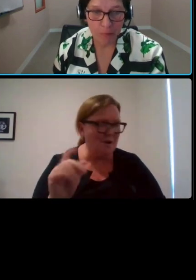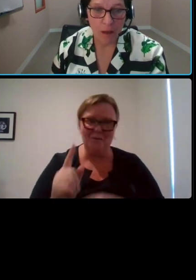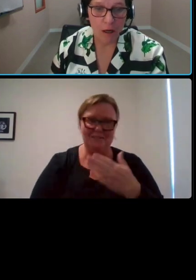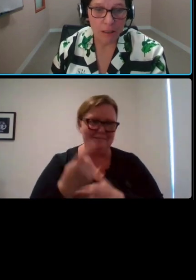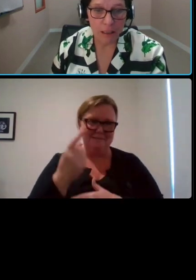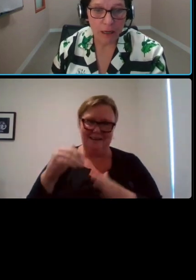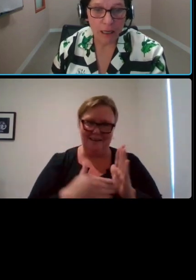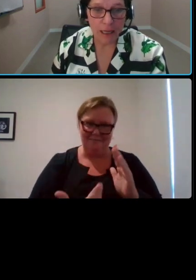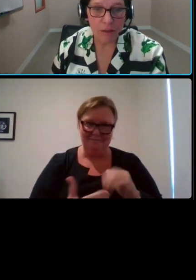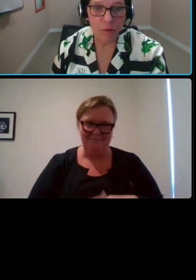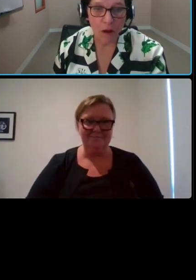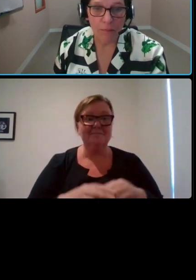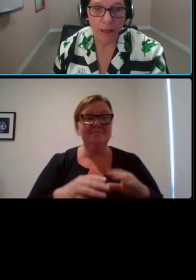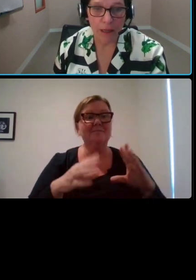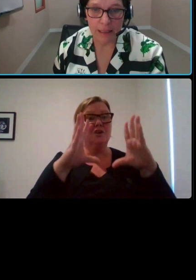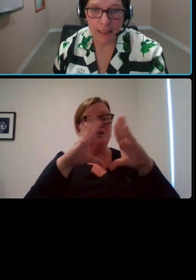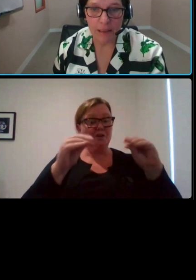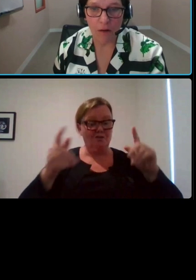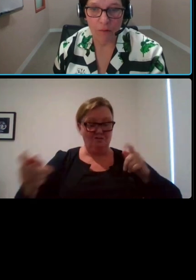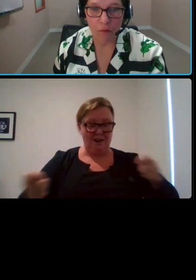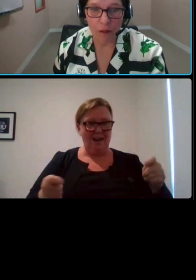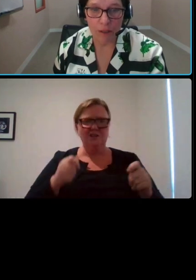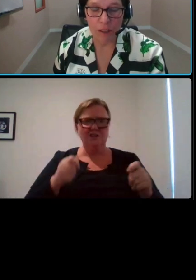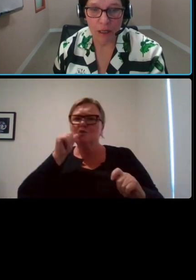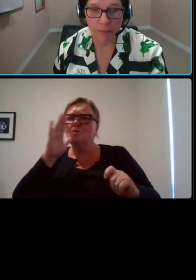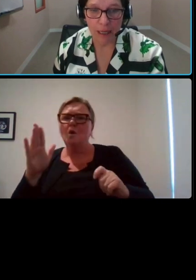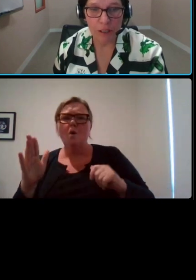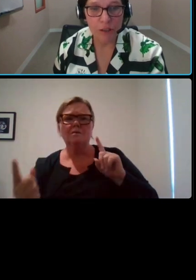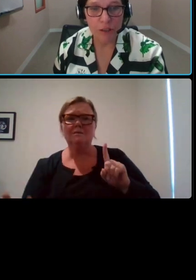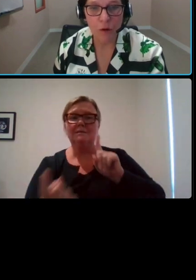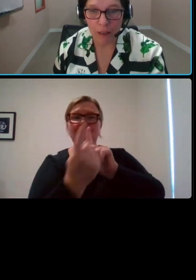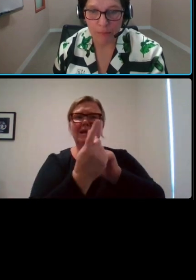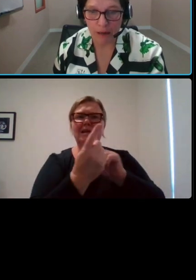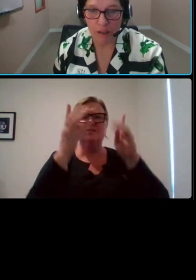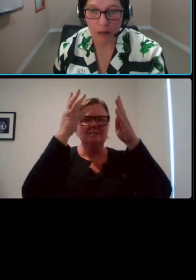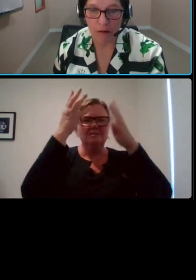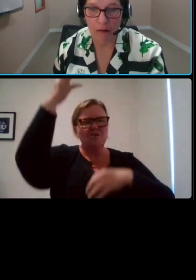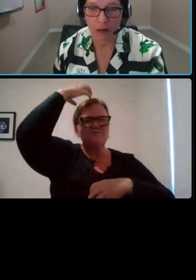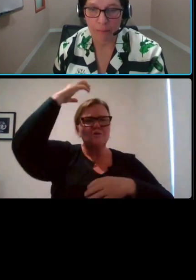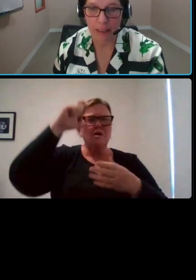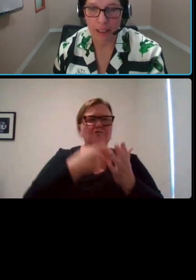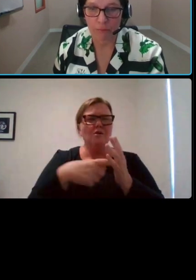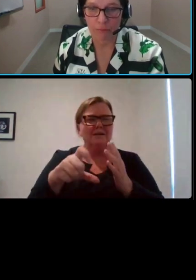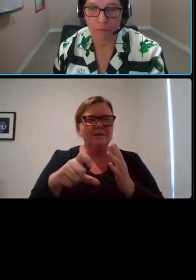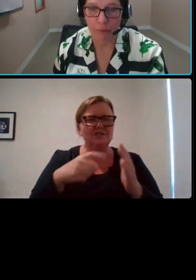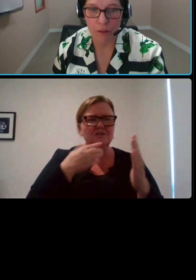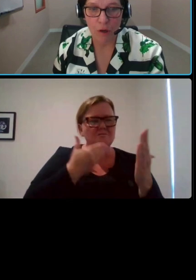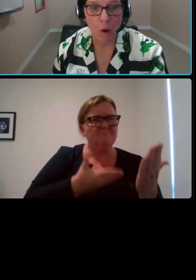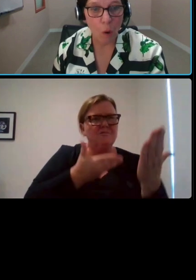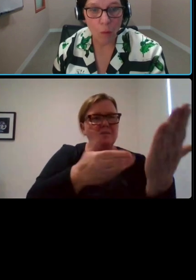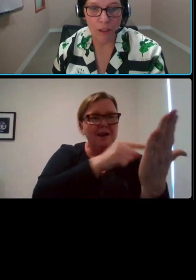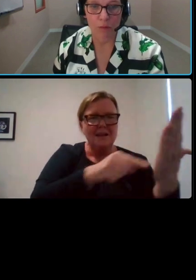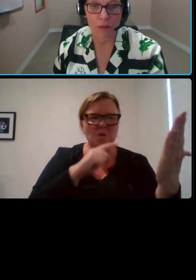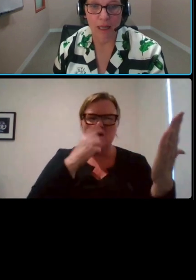here. Deregulation will not meet the intent of the Royal Commission's recommendations or best practice recommendation